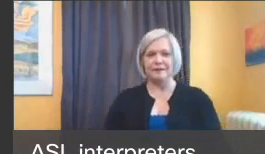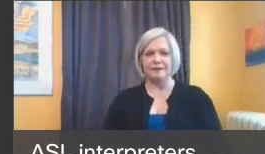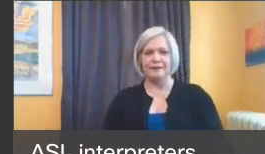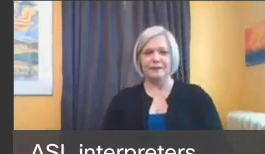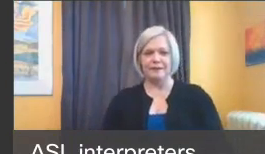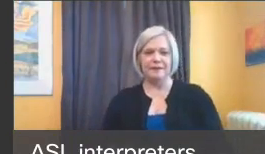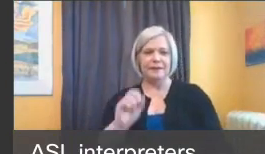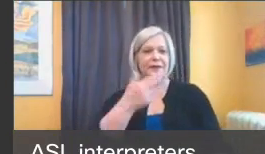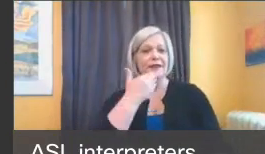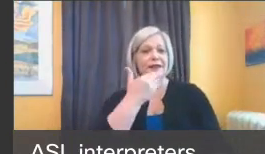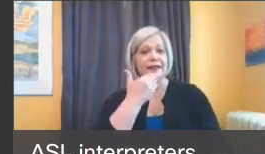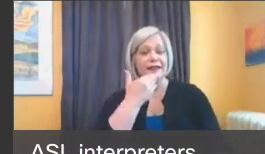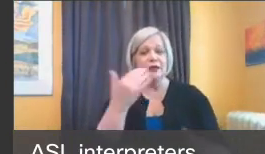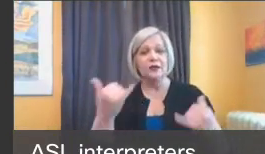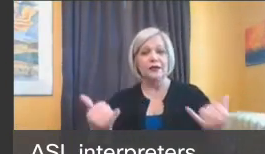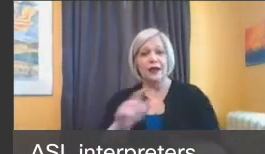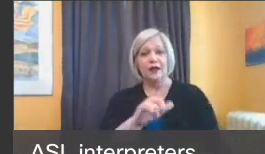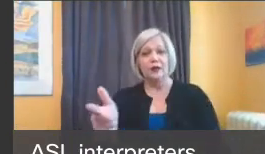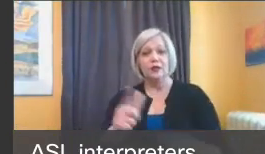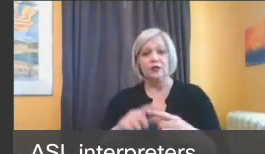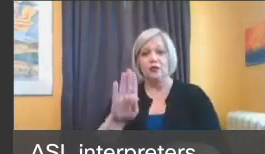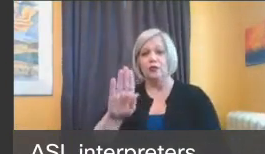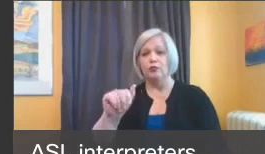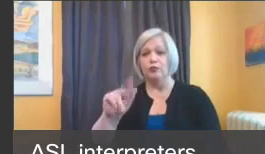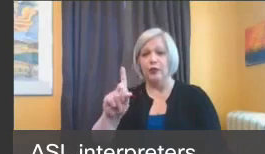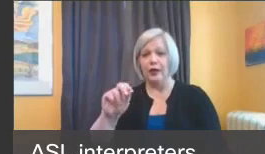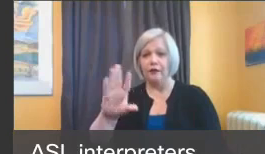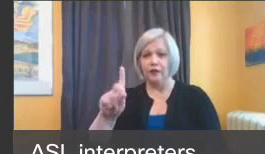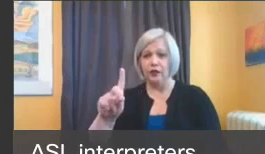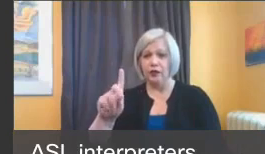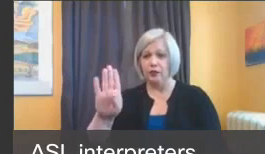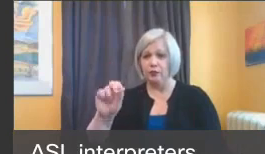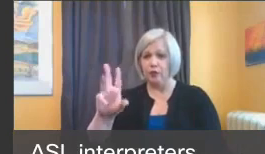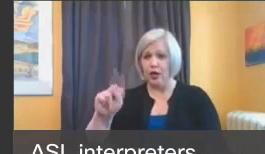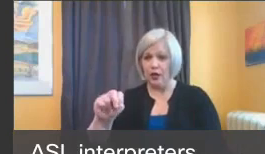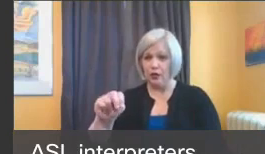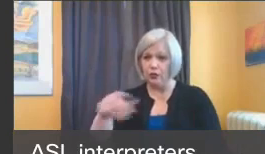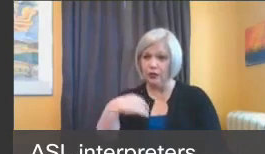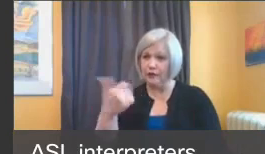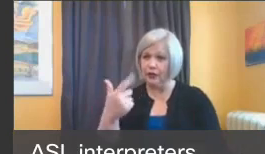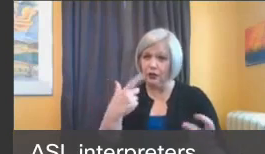Great, thank you. And at this time, we'll go to Bradford Brown. Bradford Brown, do you have any questions?